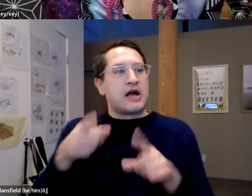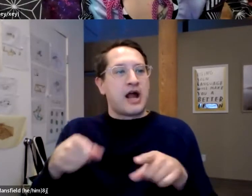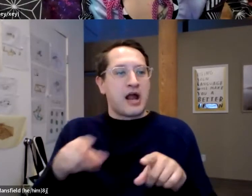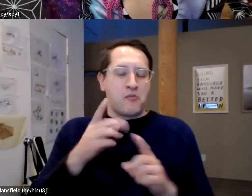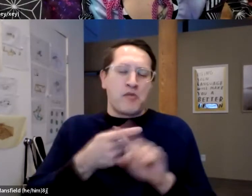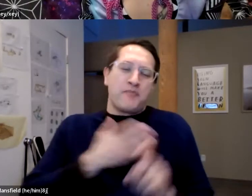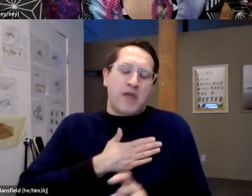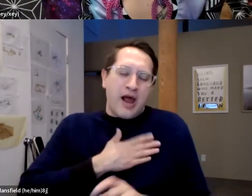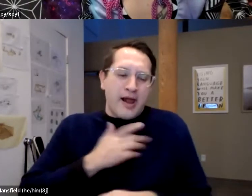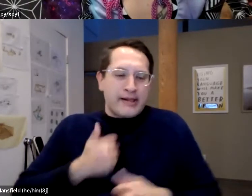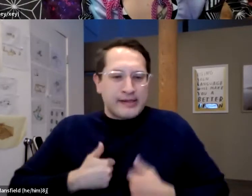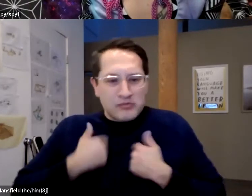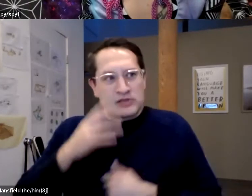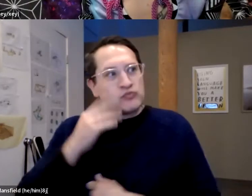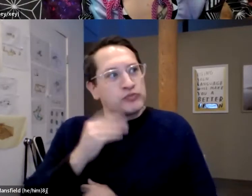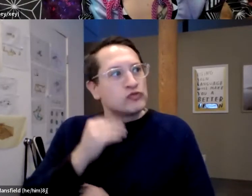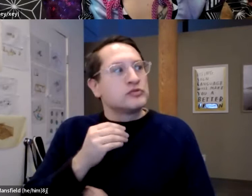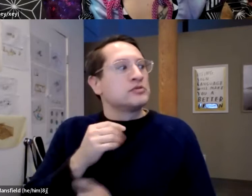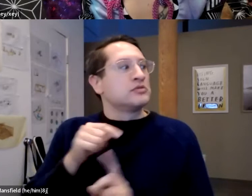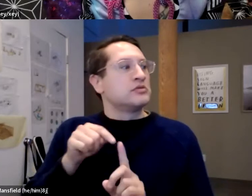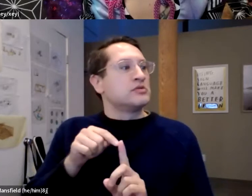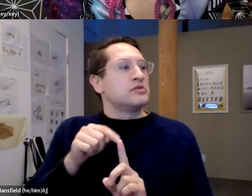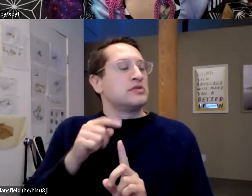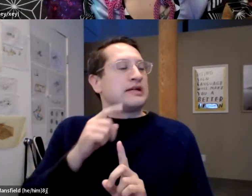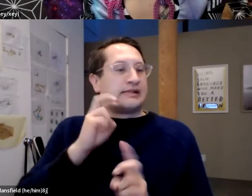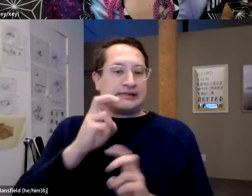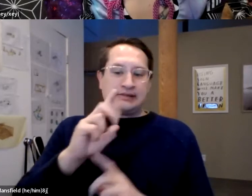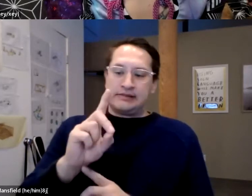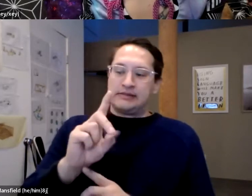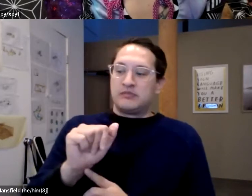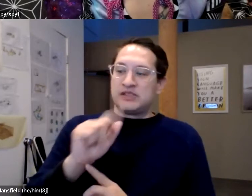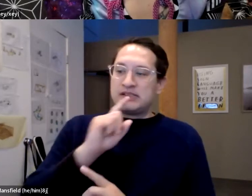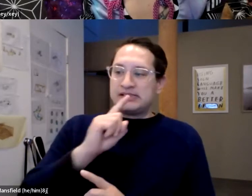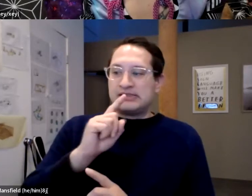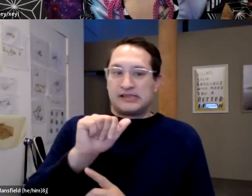Oftentimes, from my lived experience,